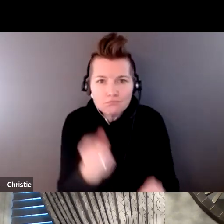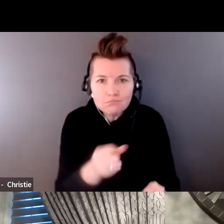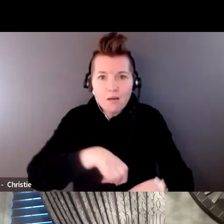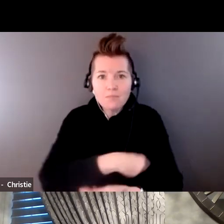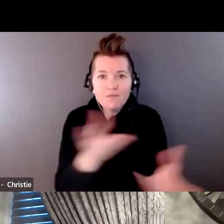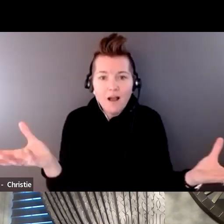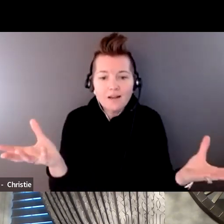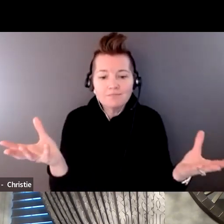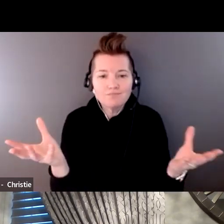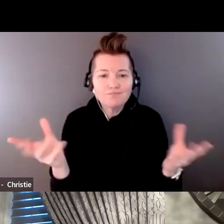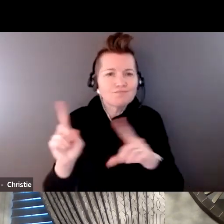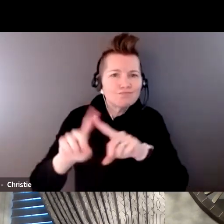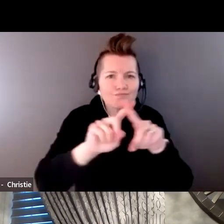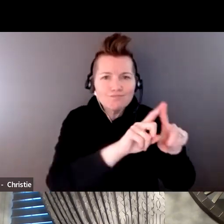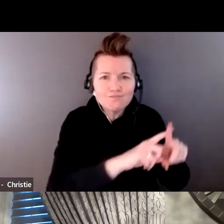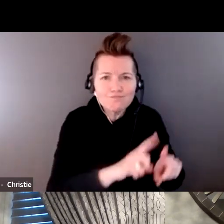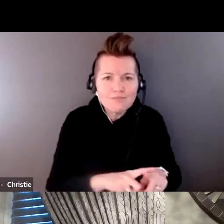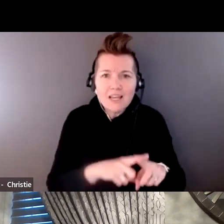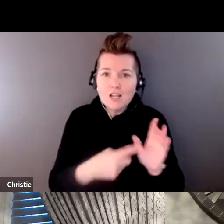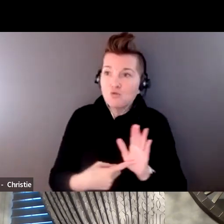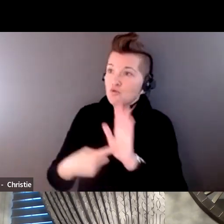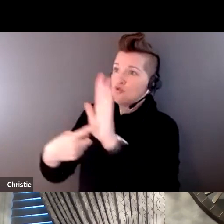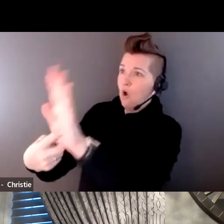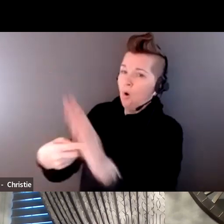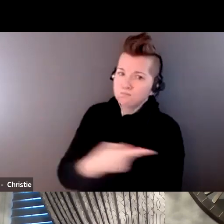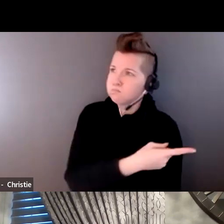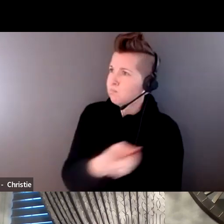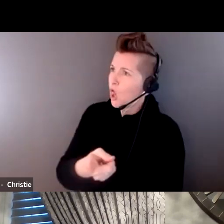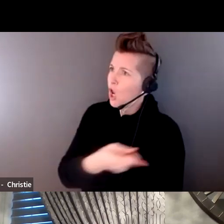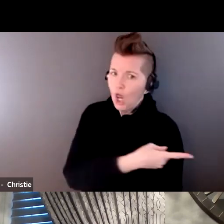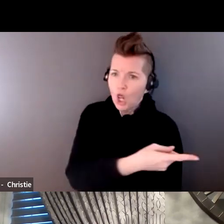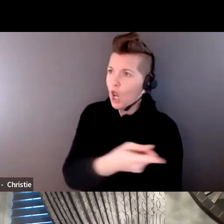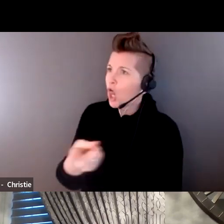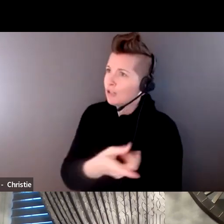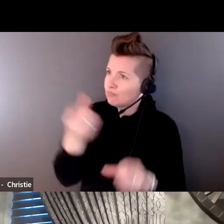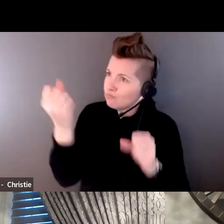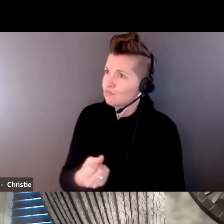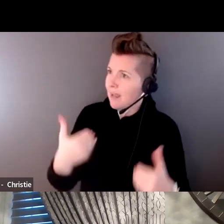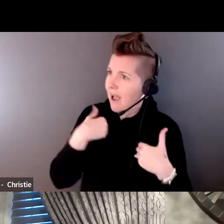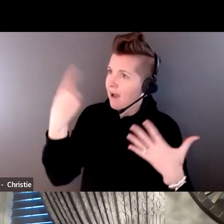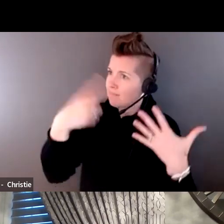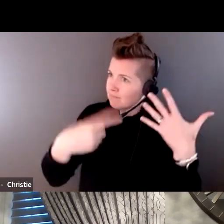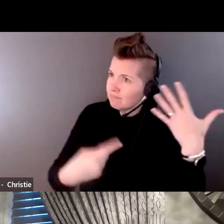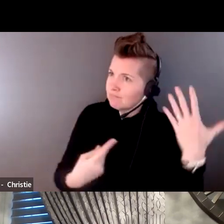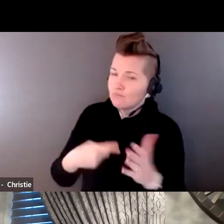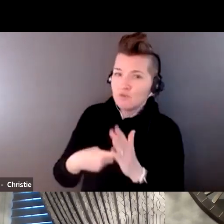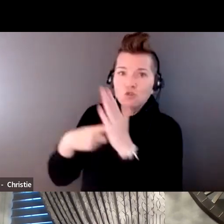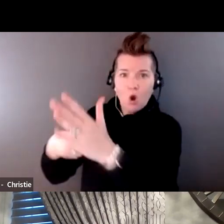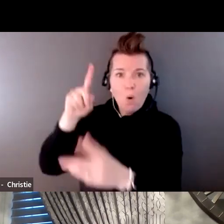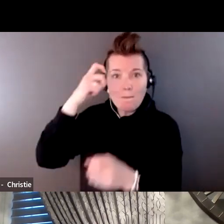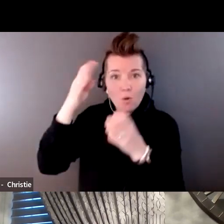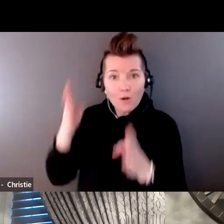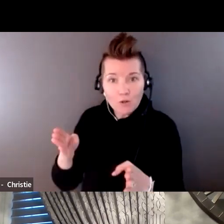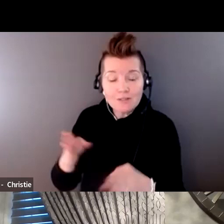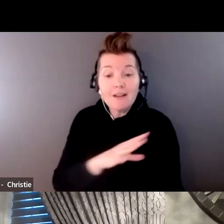order to demonstrate the capabilities of youth with disabilities to the potential employers. We raised also a lot of awareness among caregivers